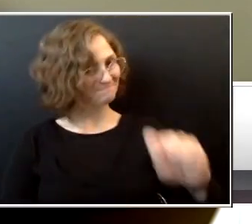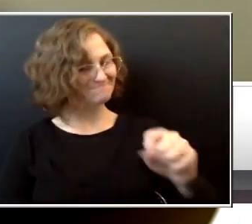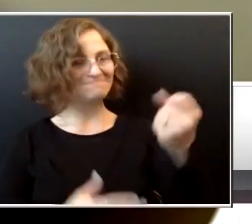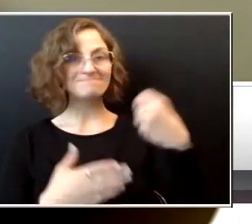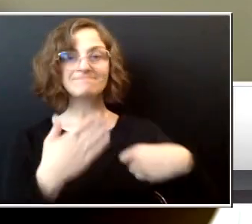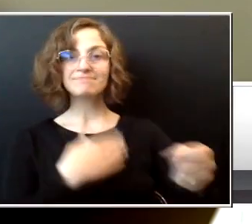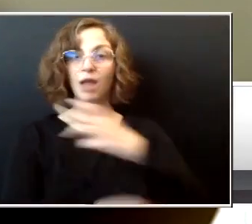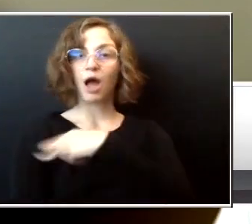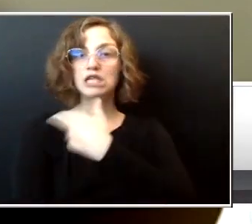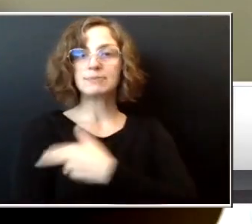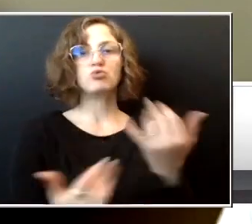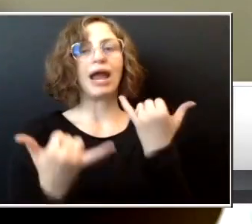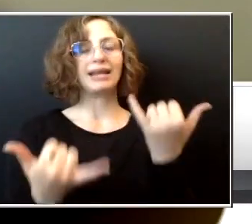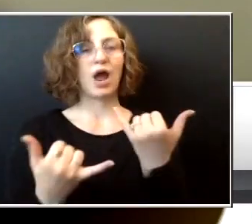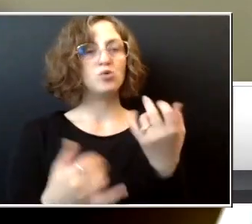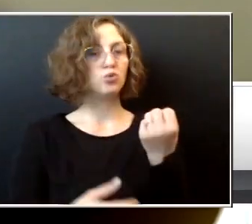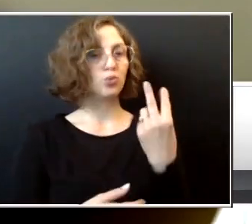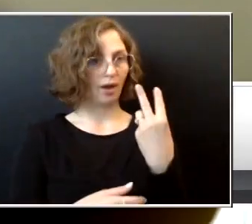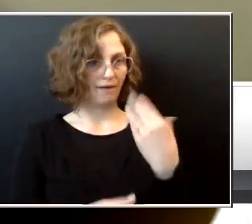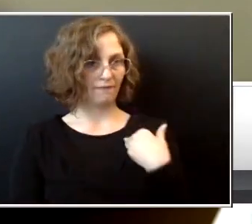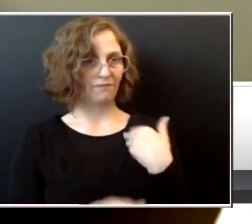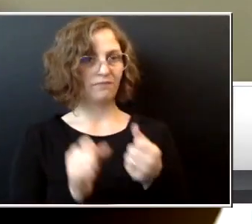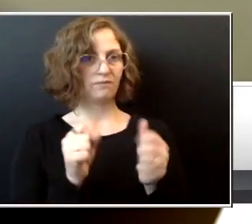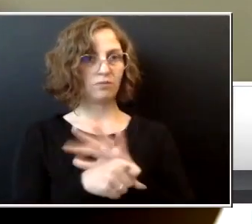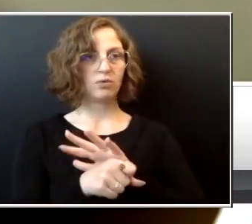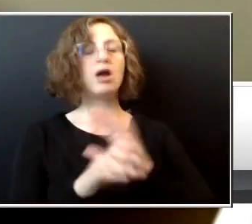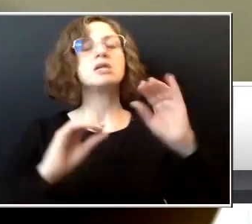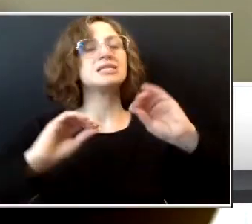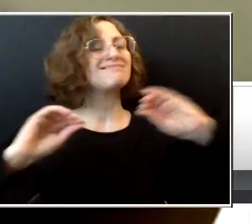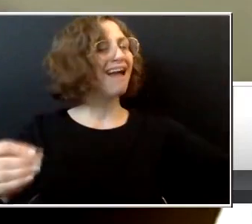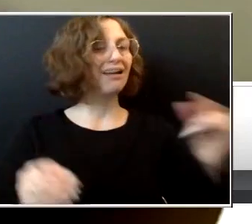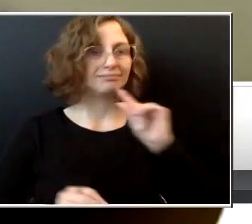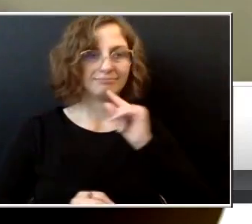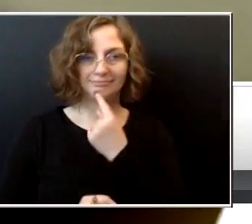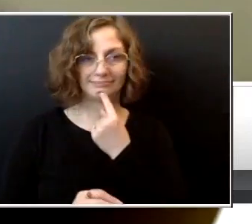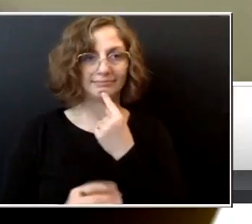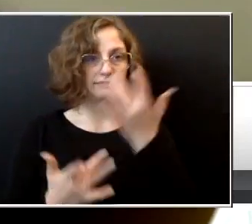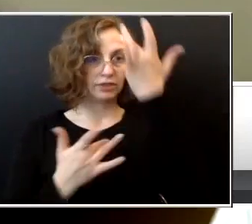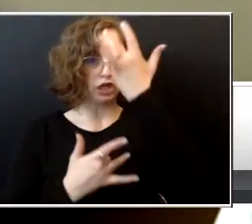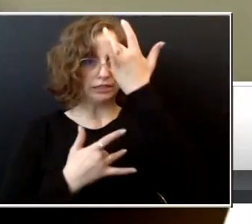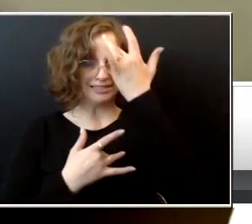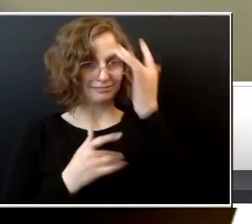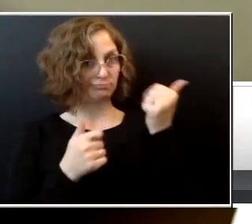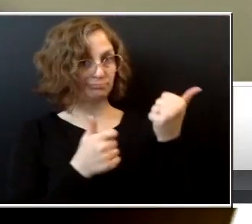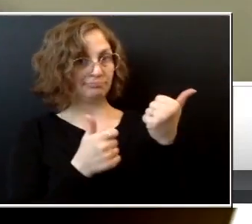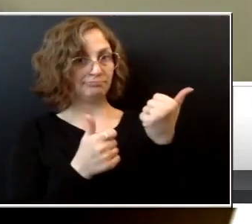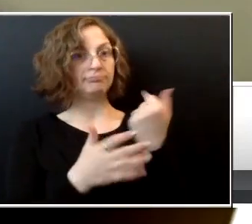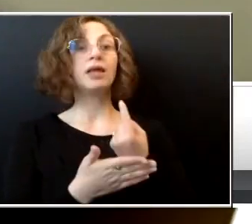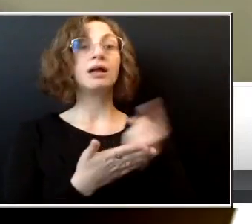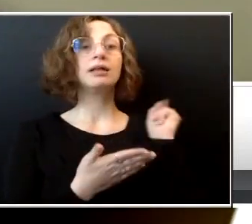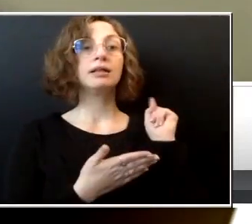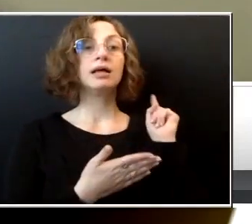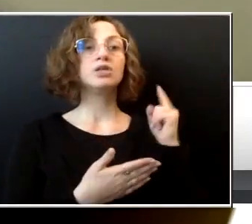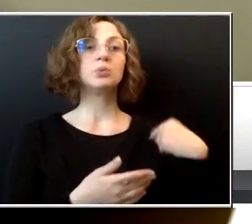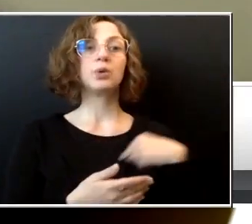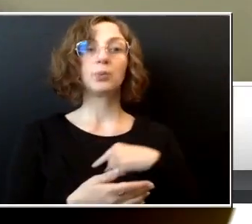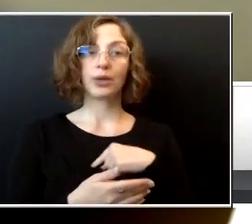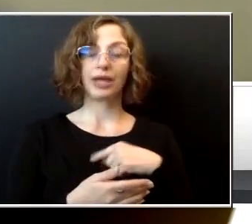this point, none with severe illness, so that's always good. Last week, we talked about how we had